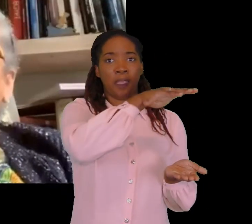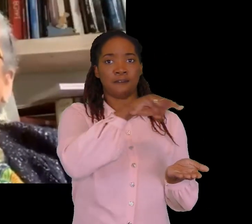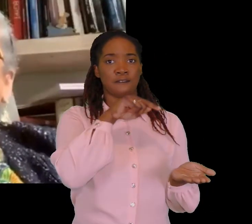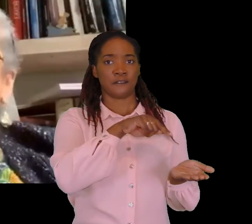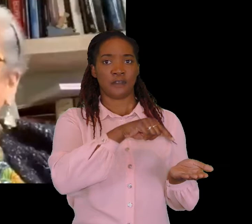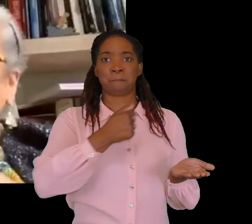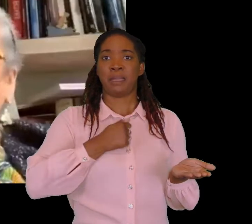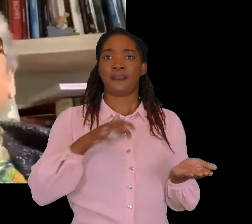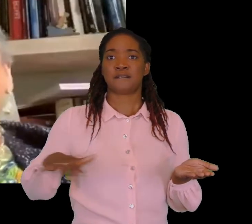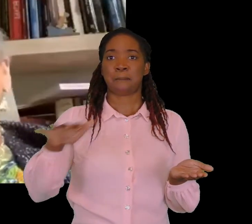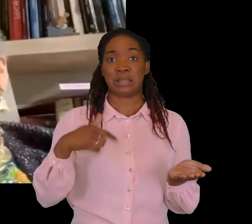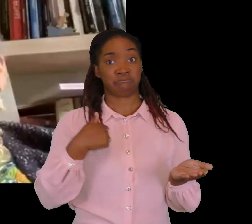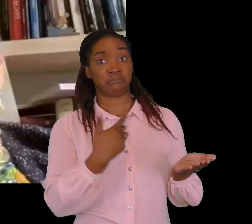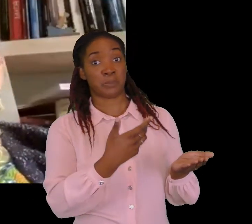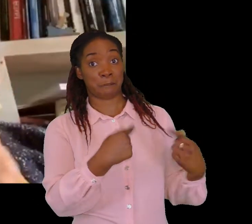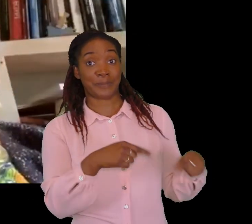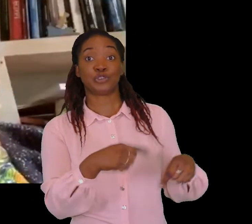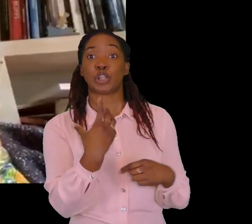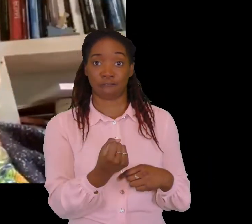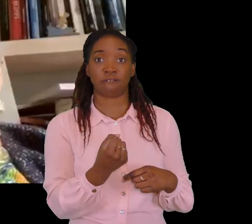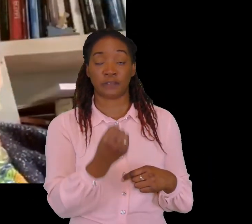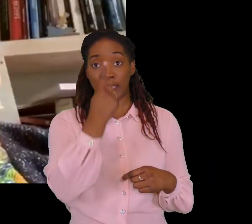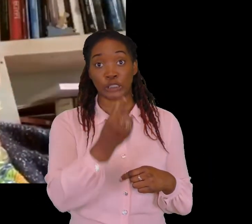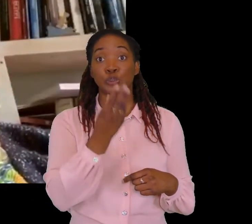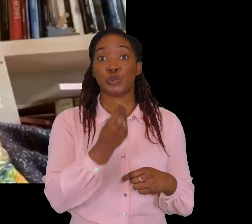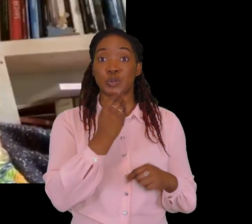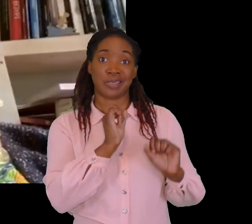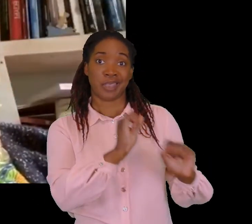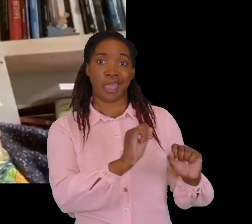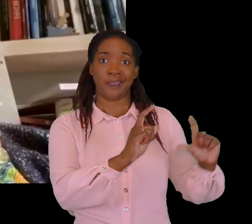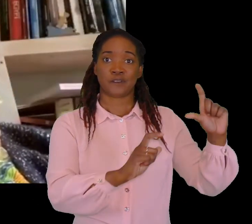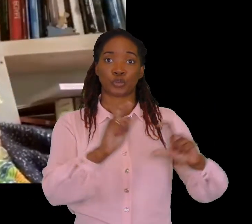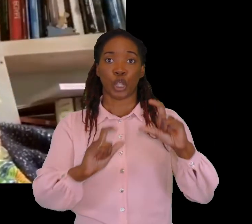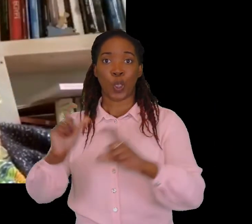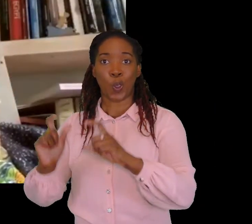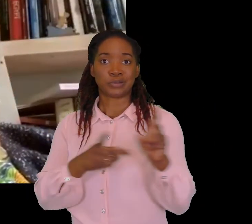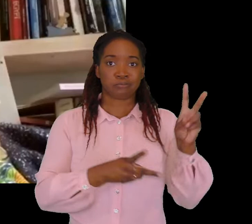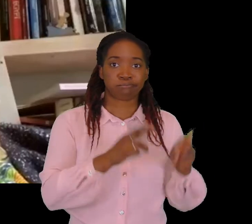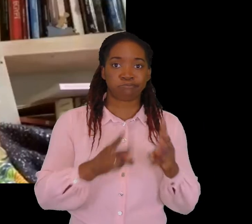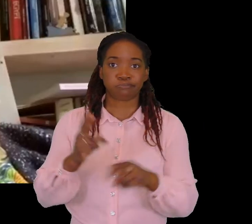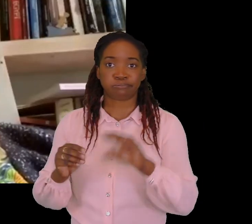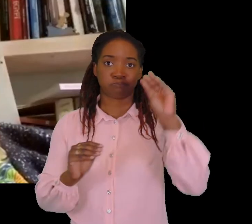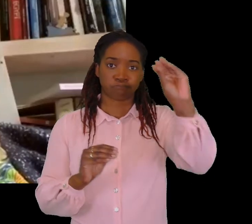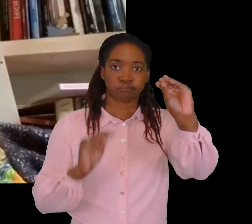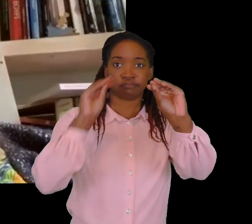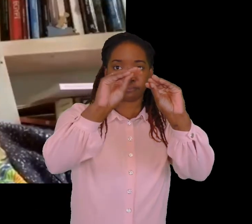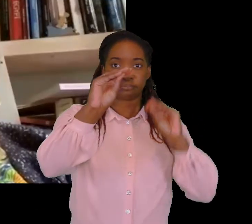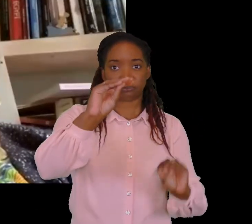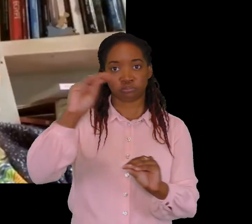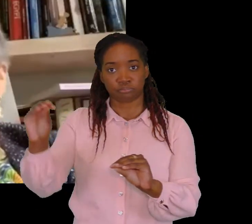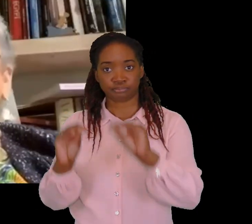I had permission. And so using my family archive, I was putting